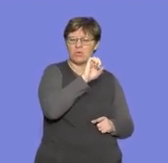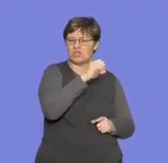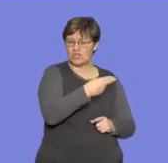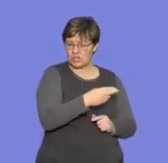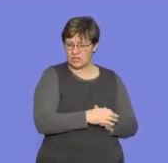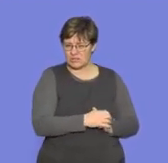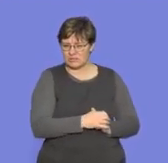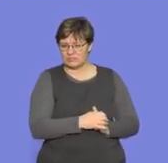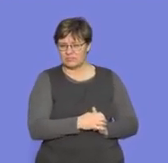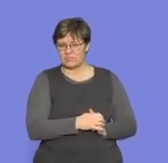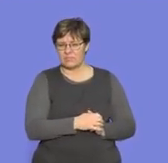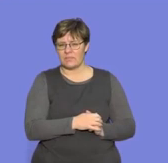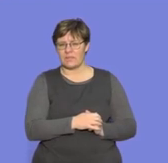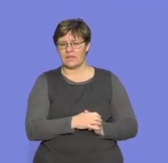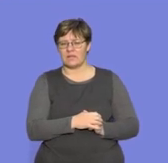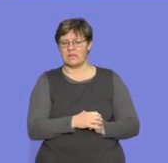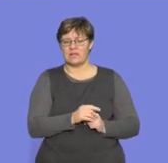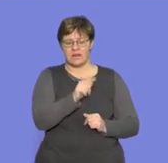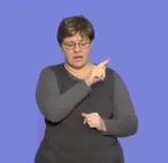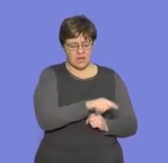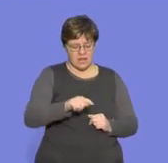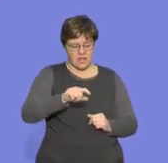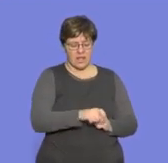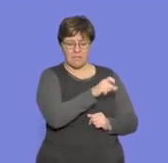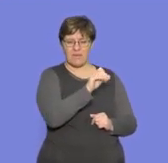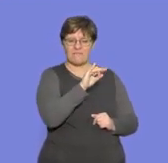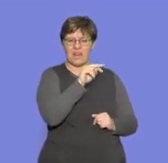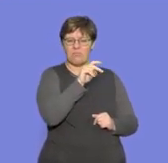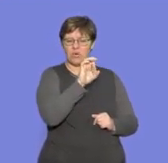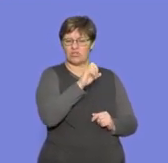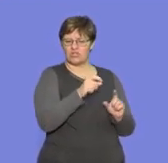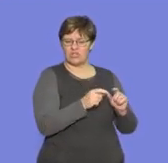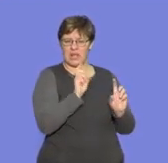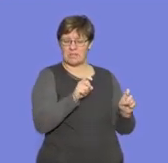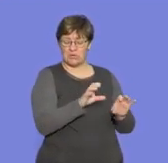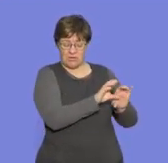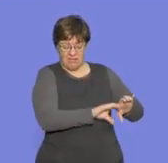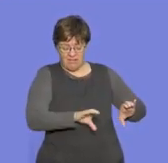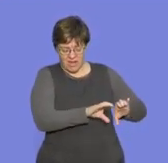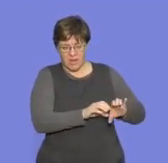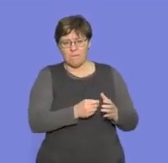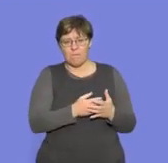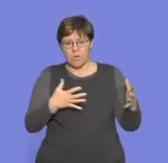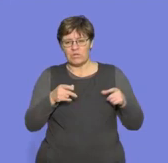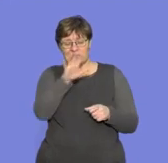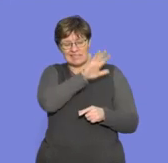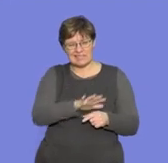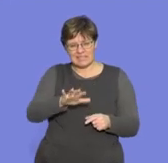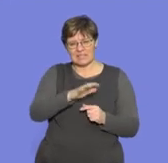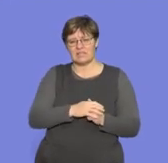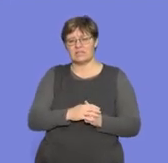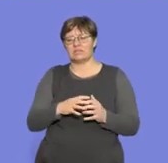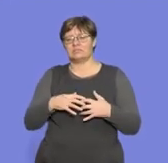biomes where, and here you looked at the Cape fynbos, and we said that larger portions of these areas made up